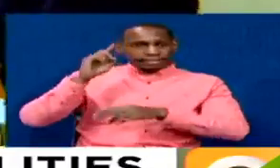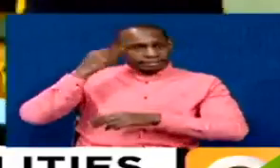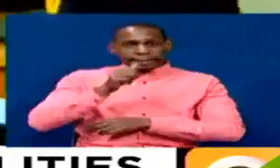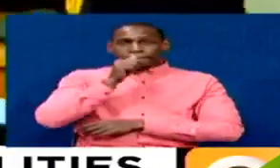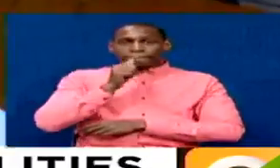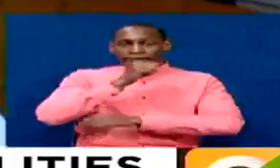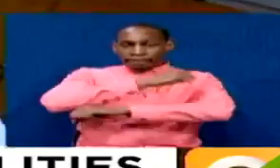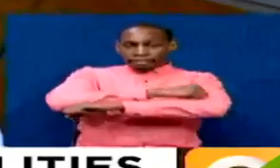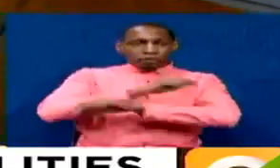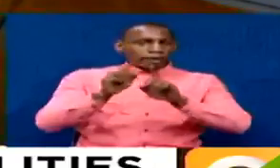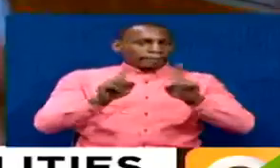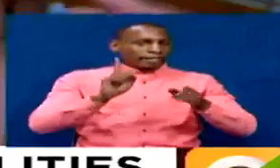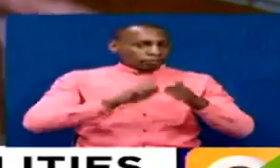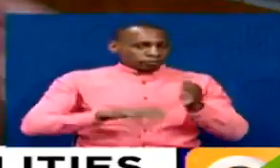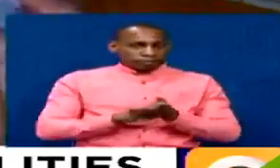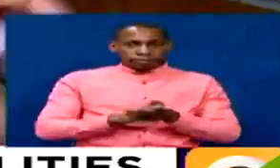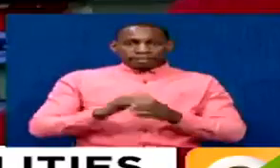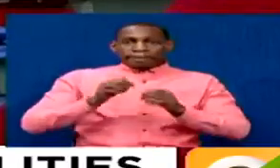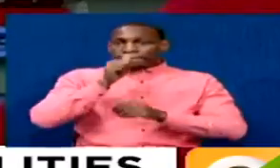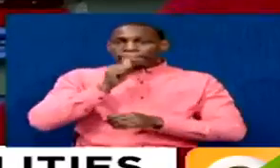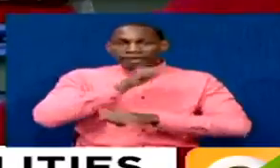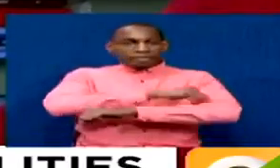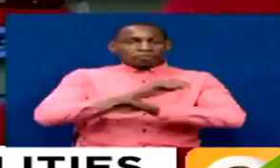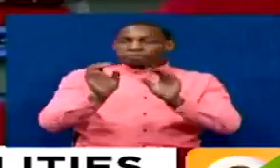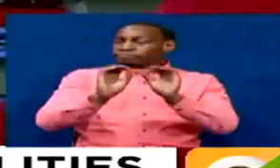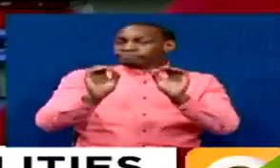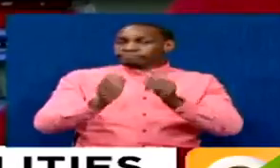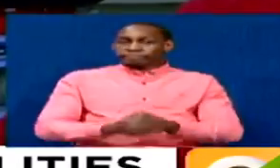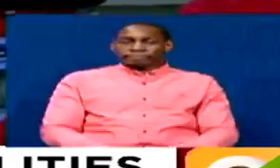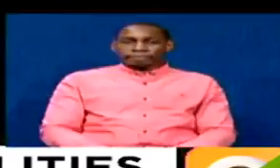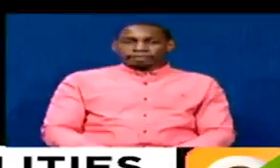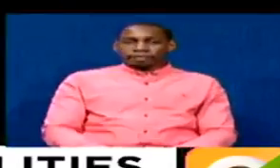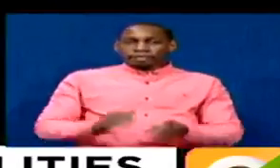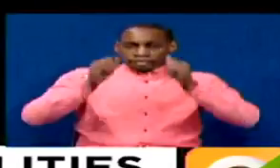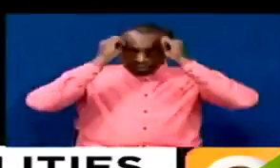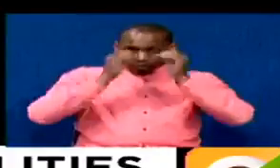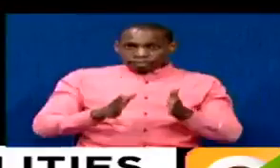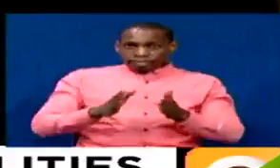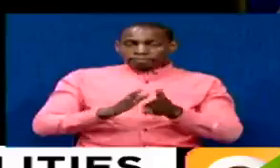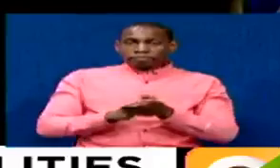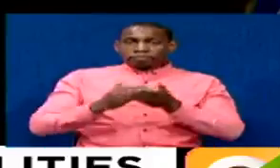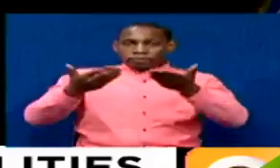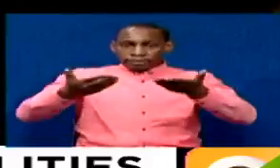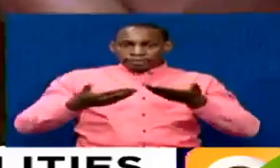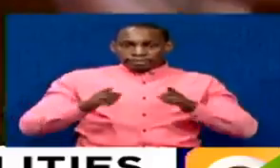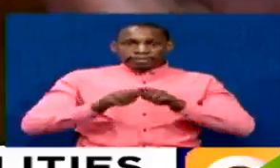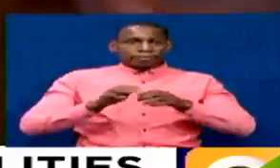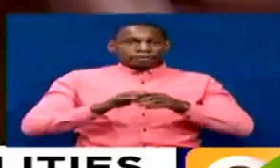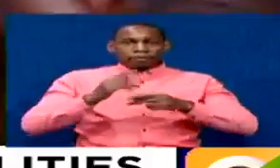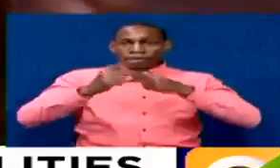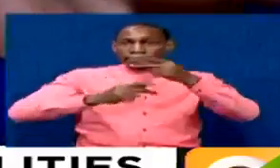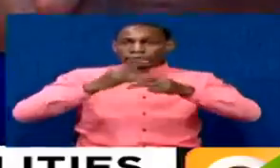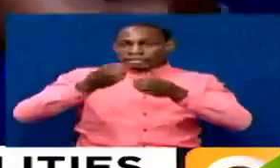private school, but it is not. The learners here receive and